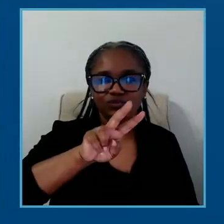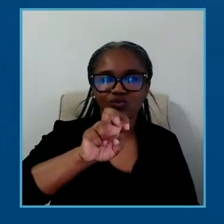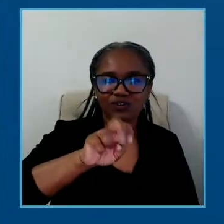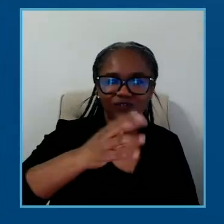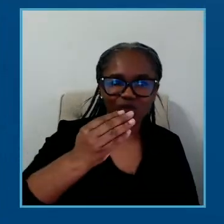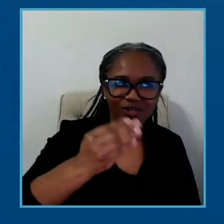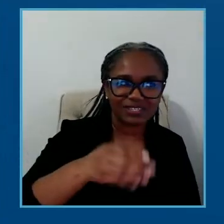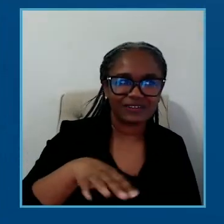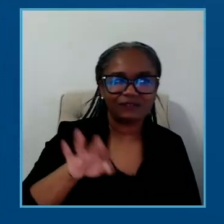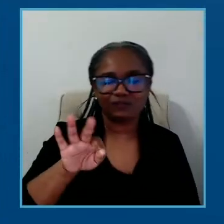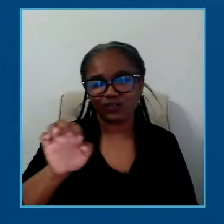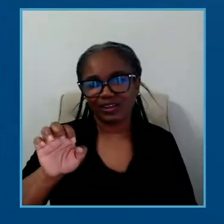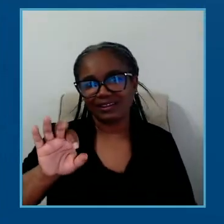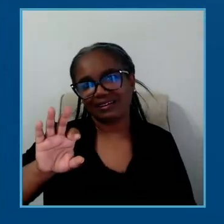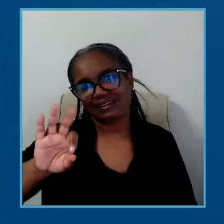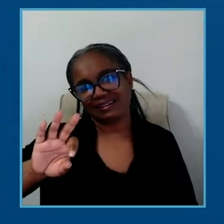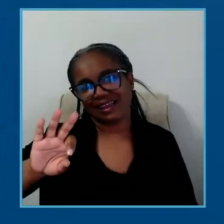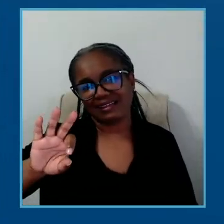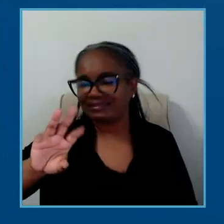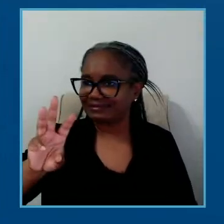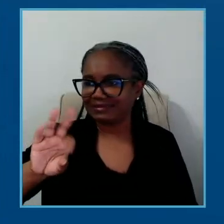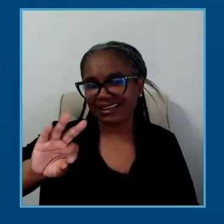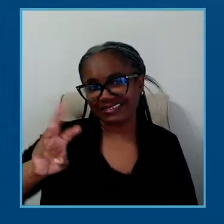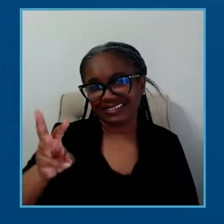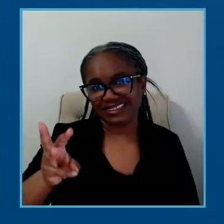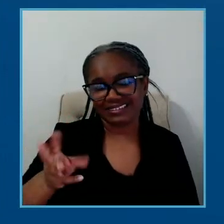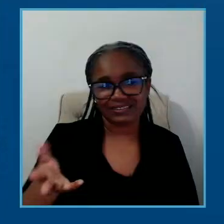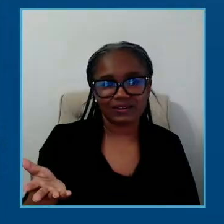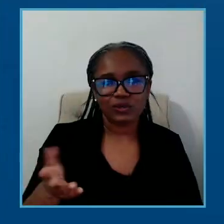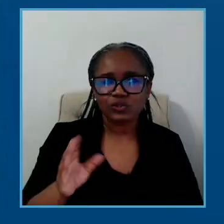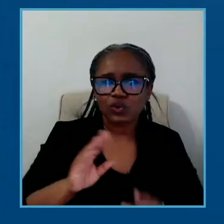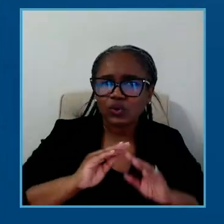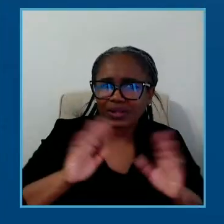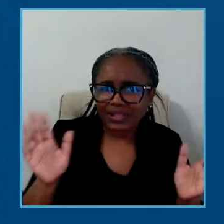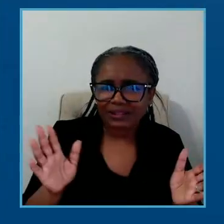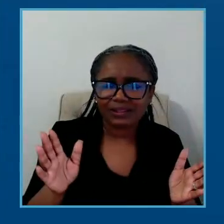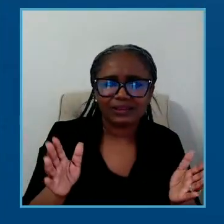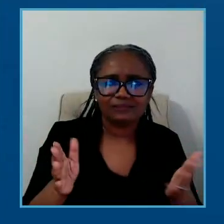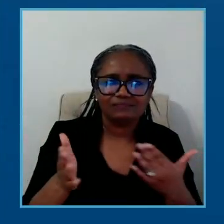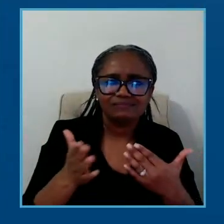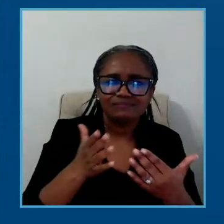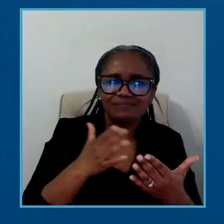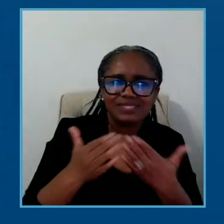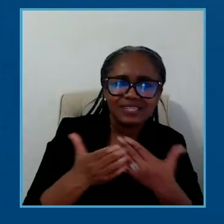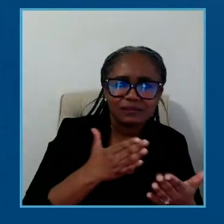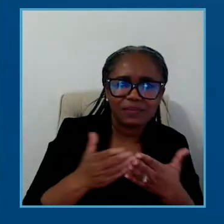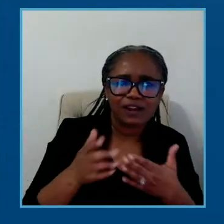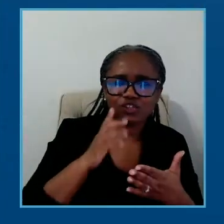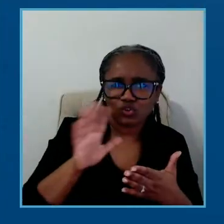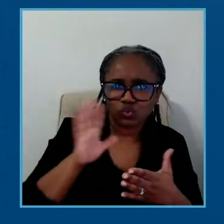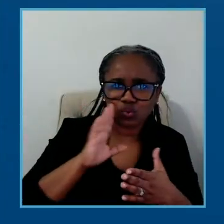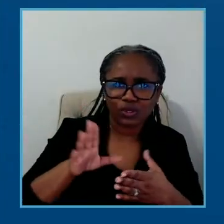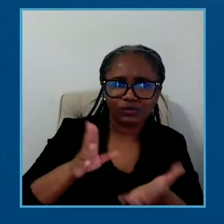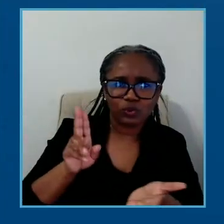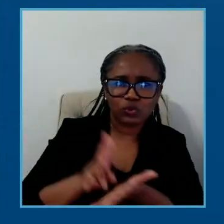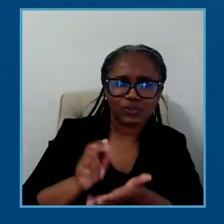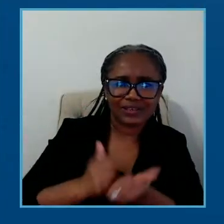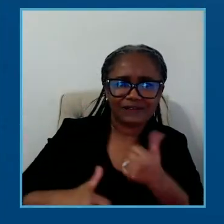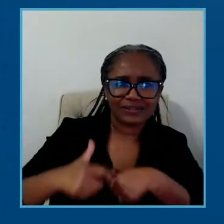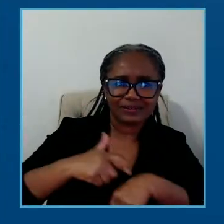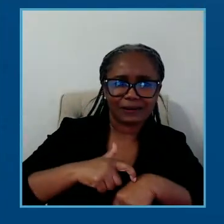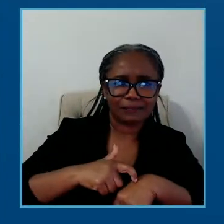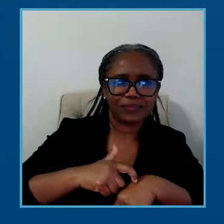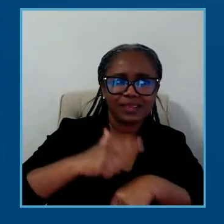the 2 previous votes that were open to any gender, they were Hogg and Kenyatta were clearly the 2 favorites after Artie